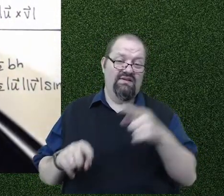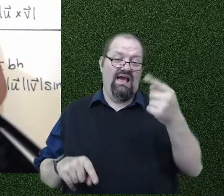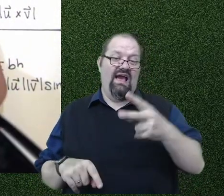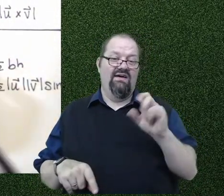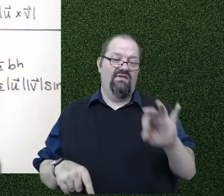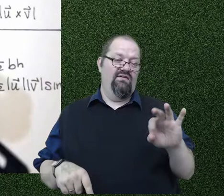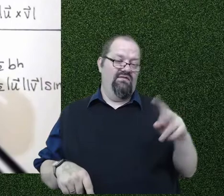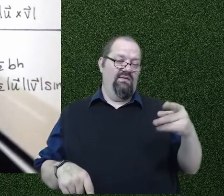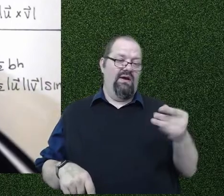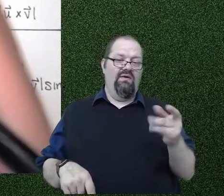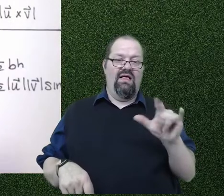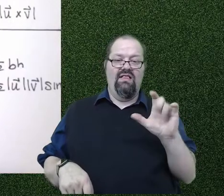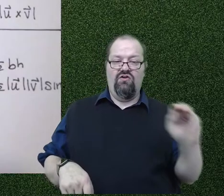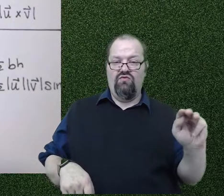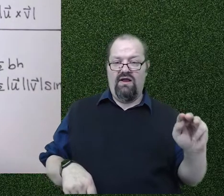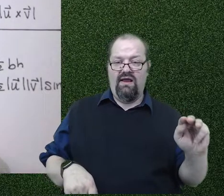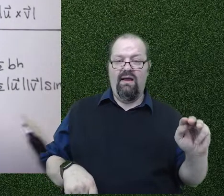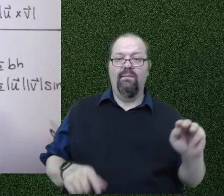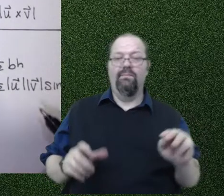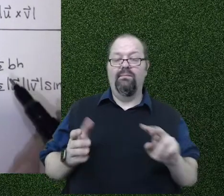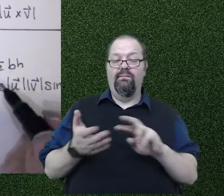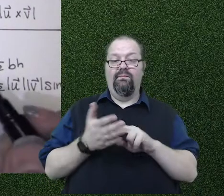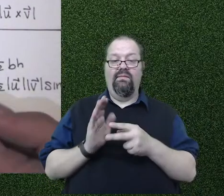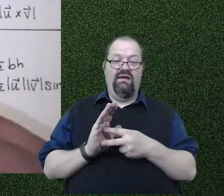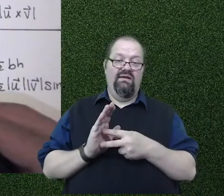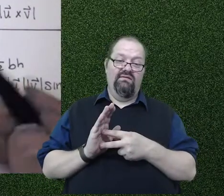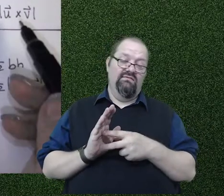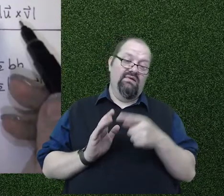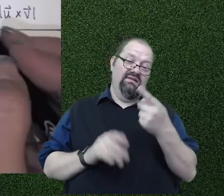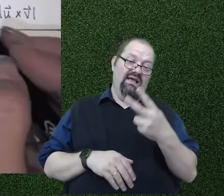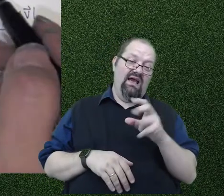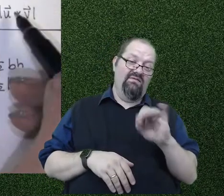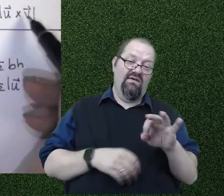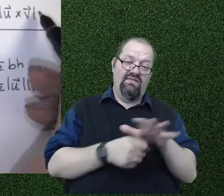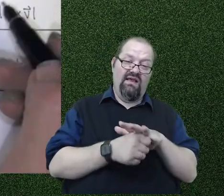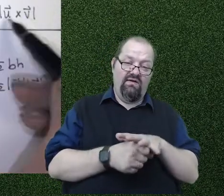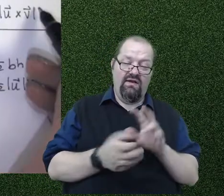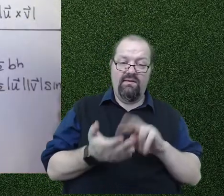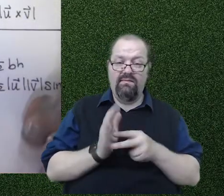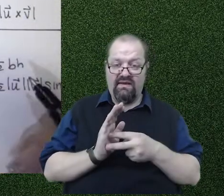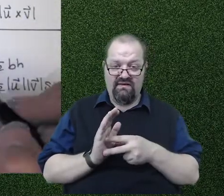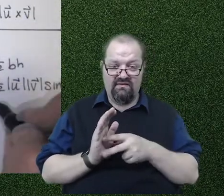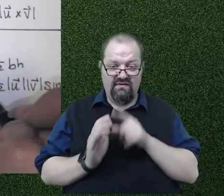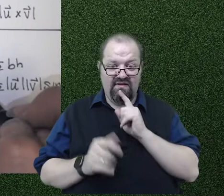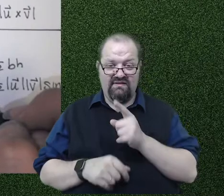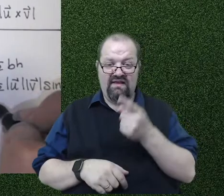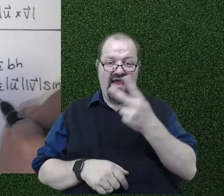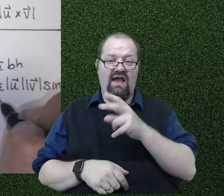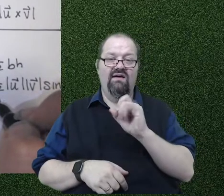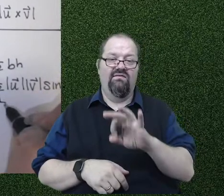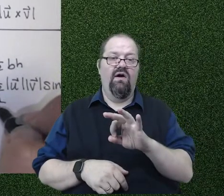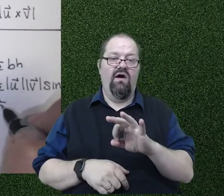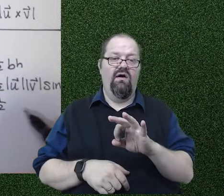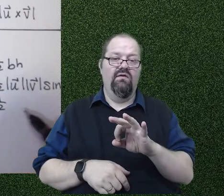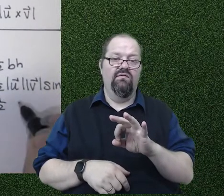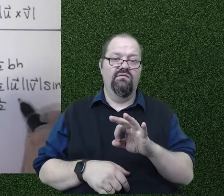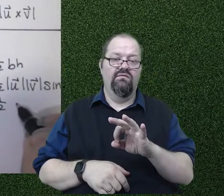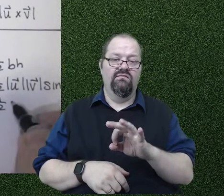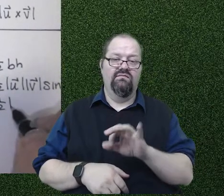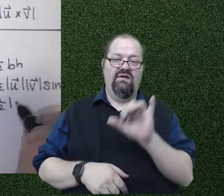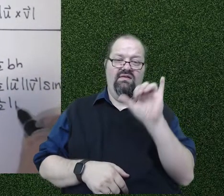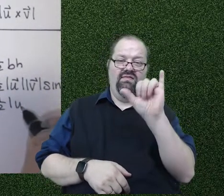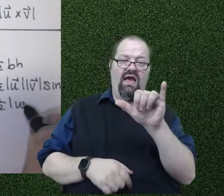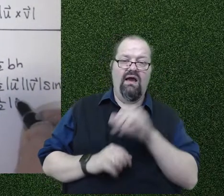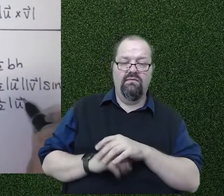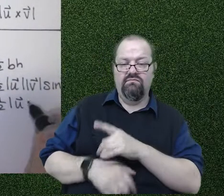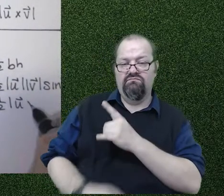over here. It's that half. So the area of this triangle is half of that, or